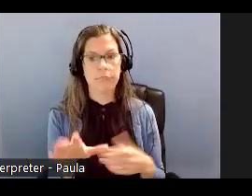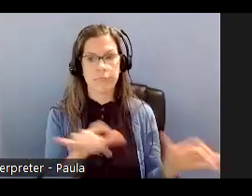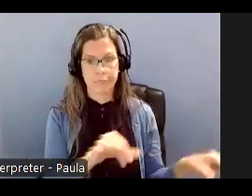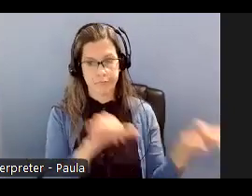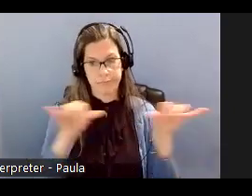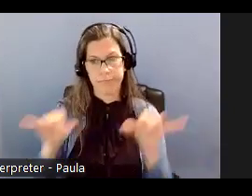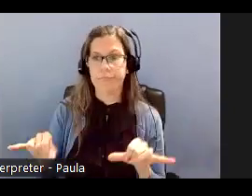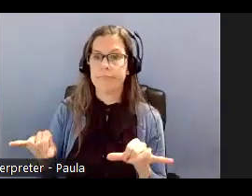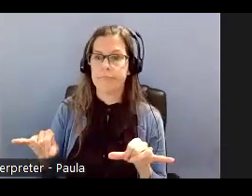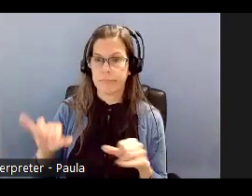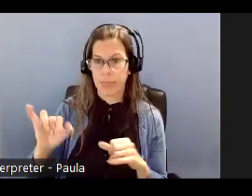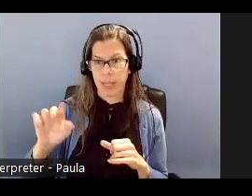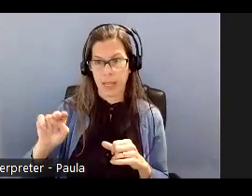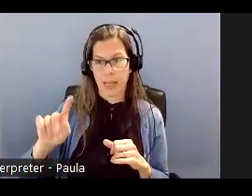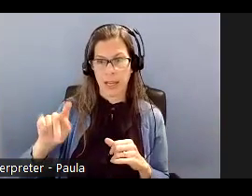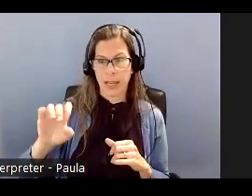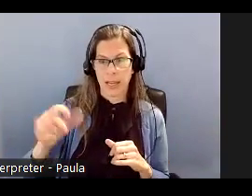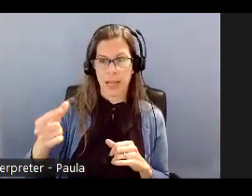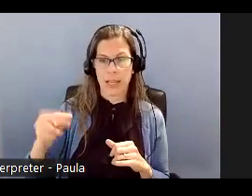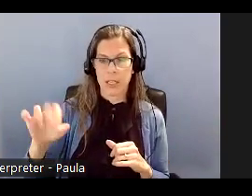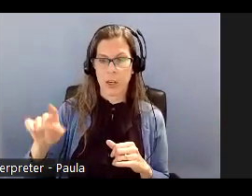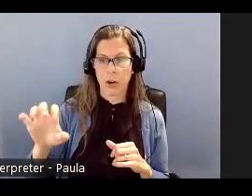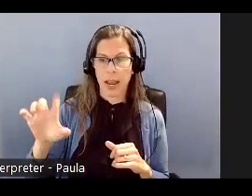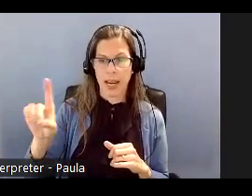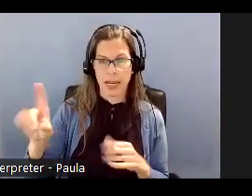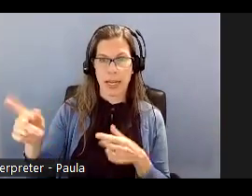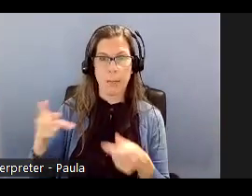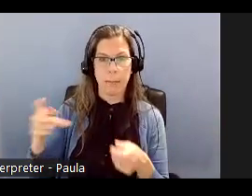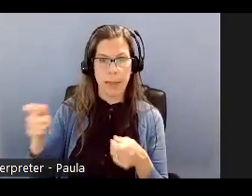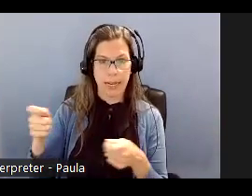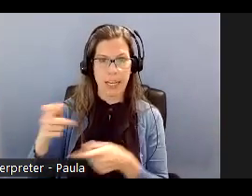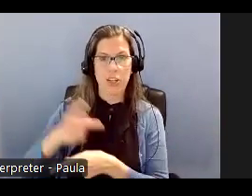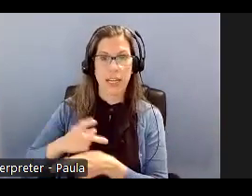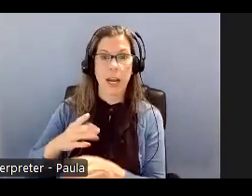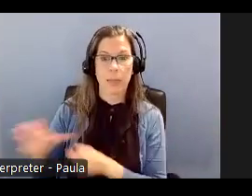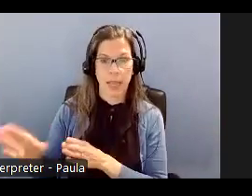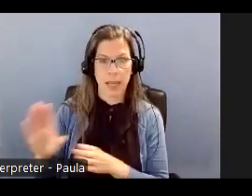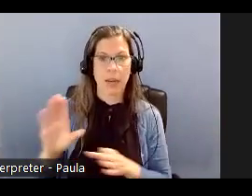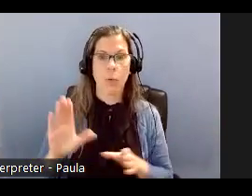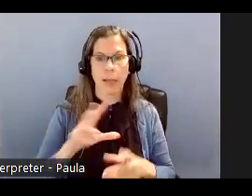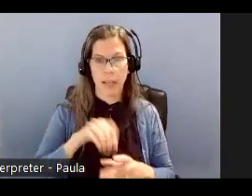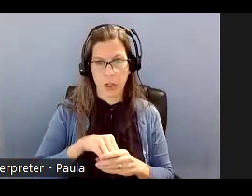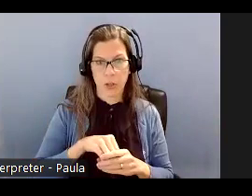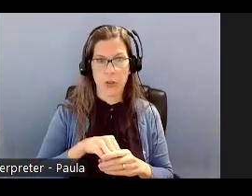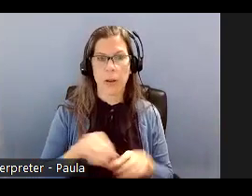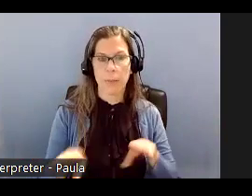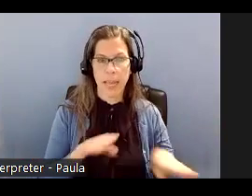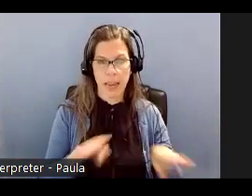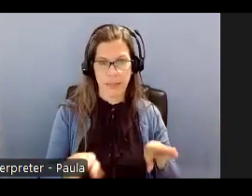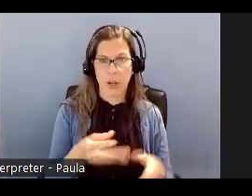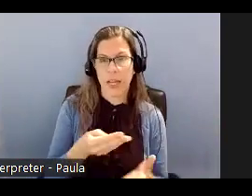our integrated managed care plan and will cover both behavioral health and physical health services.